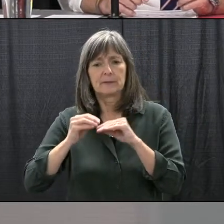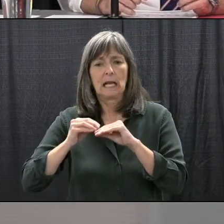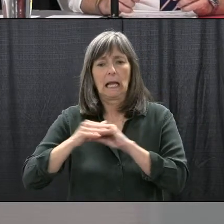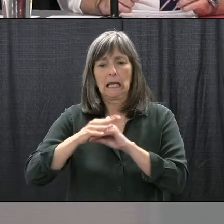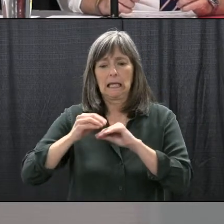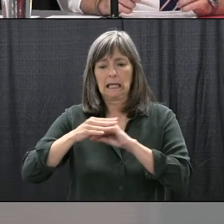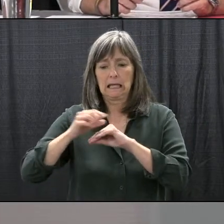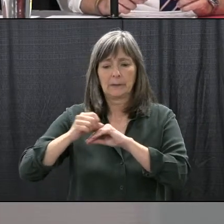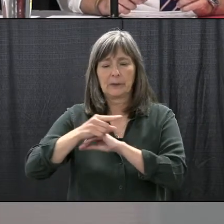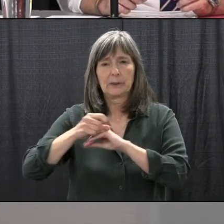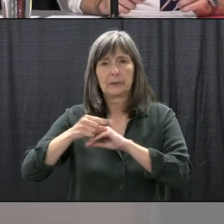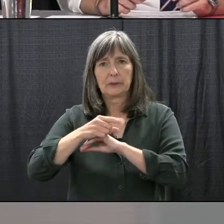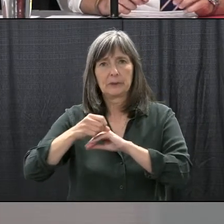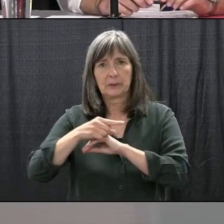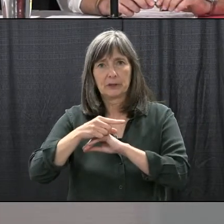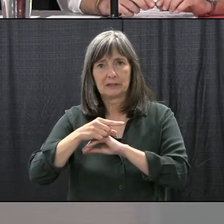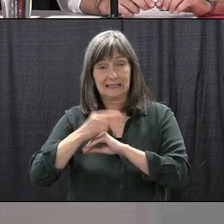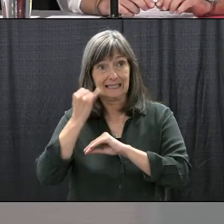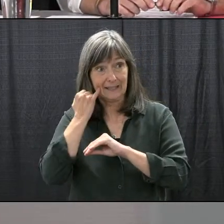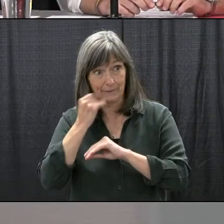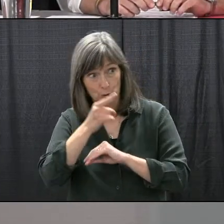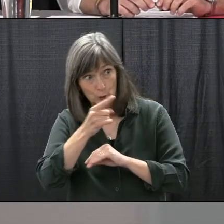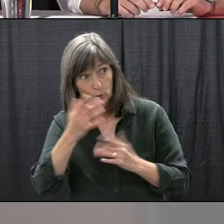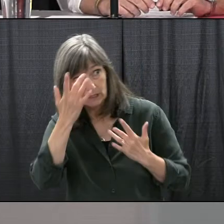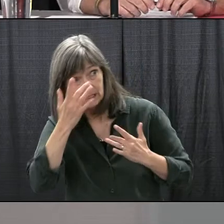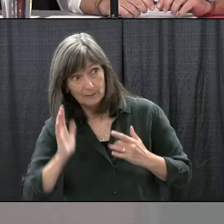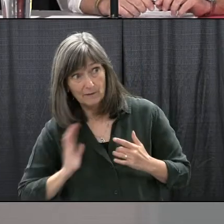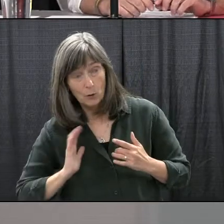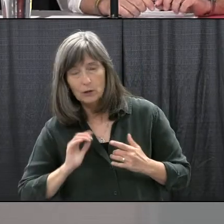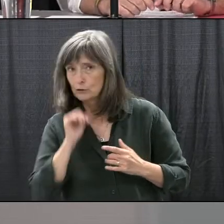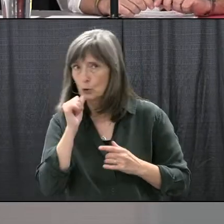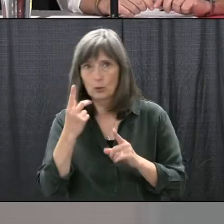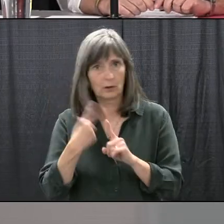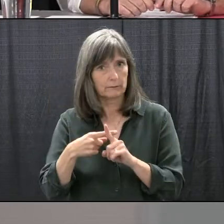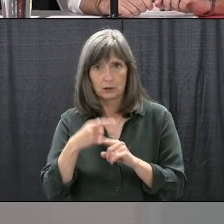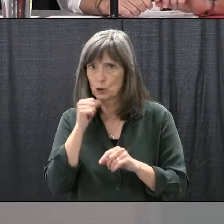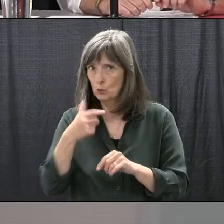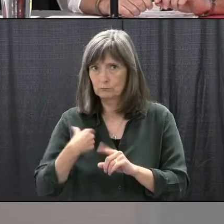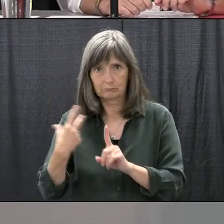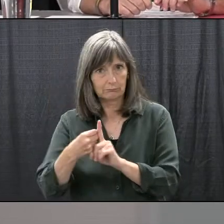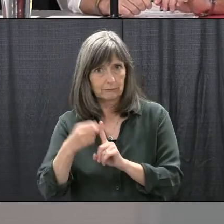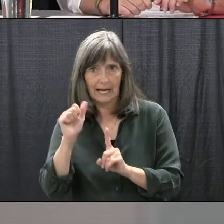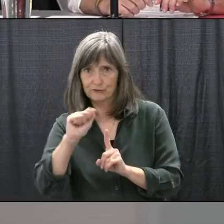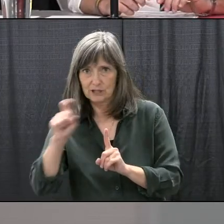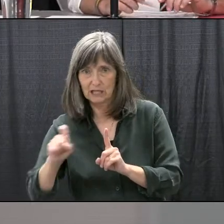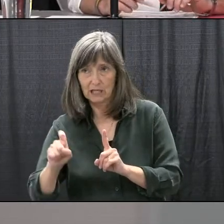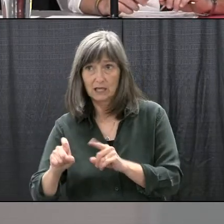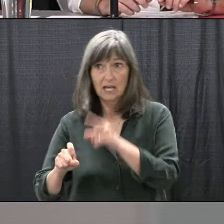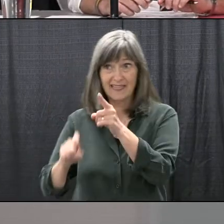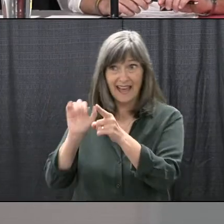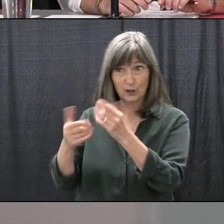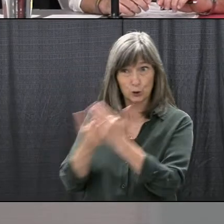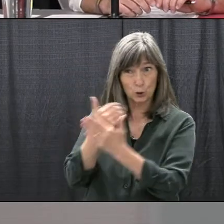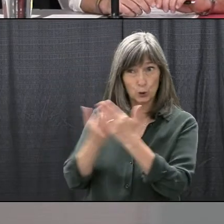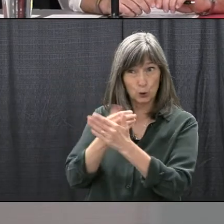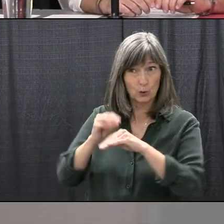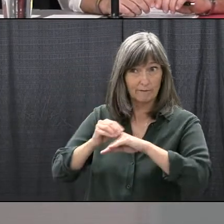those with a history of that disease not to get AstraZeneca. Dr. Fitzgerald, what should people know about that side effect and its